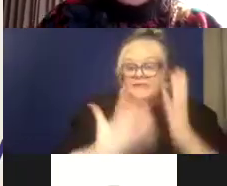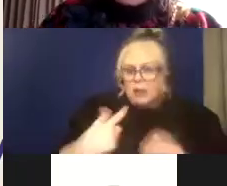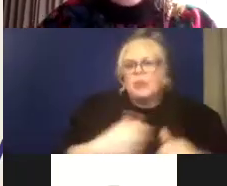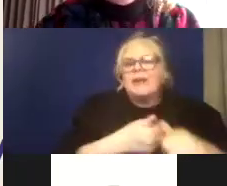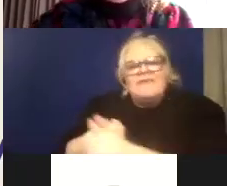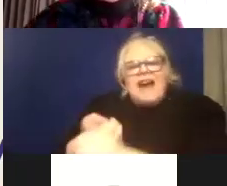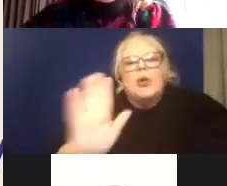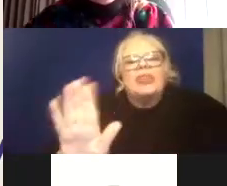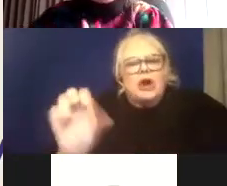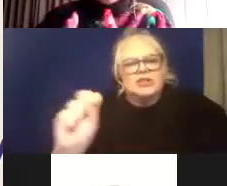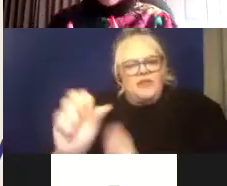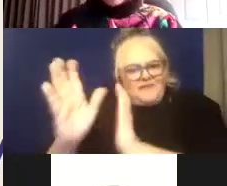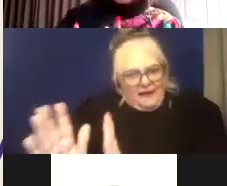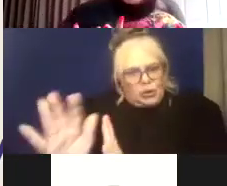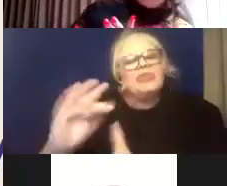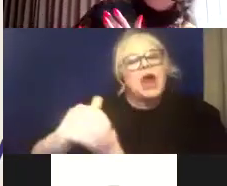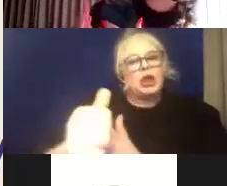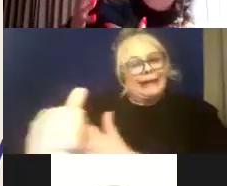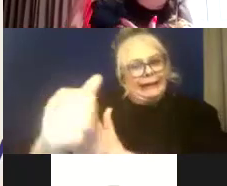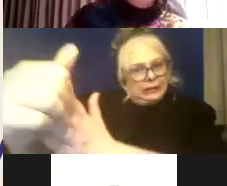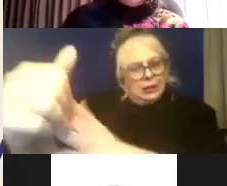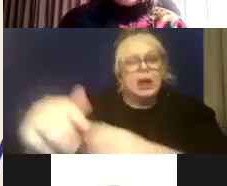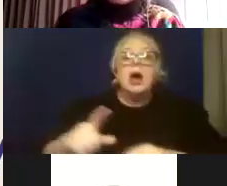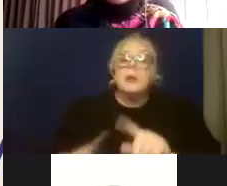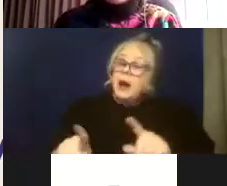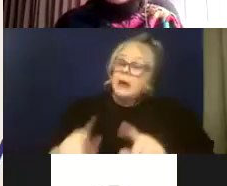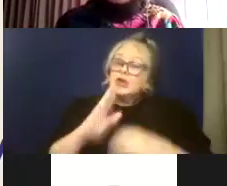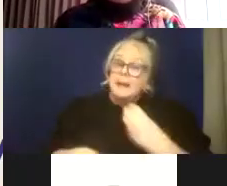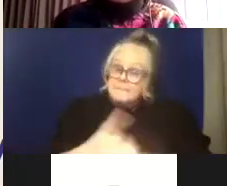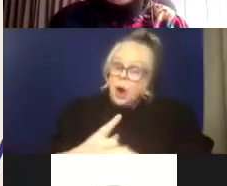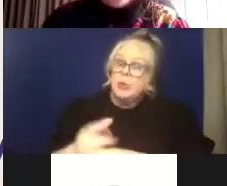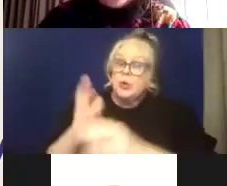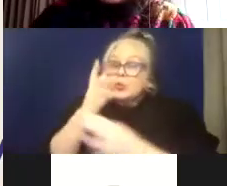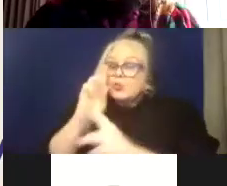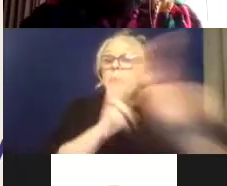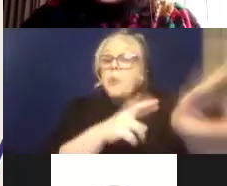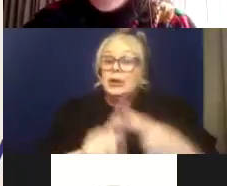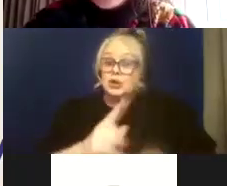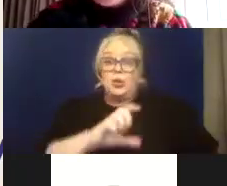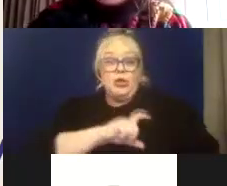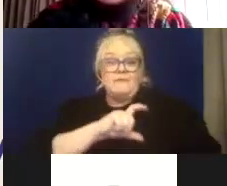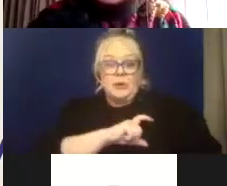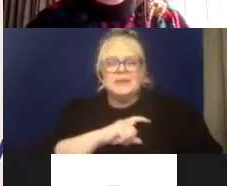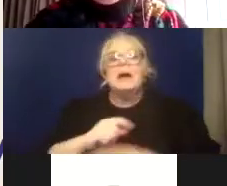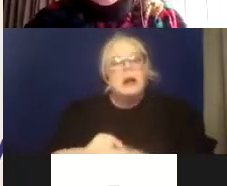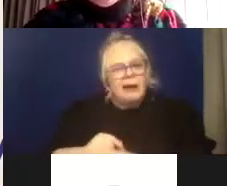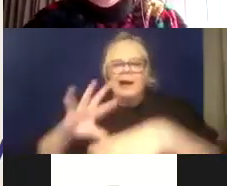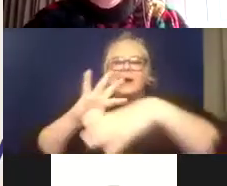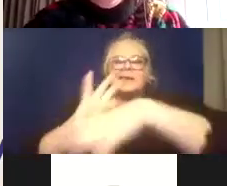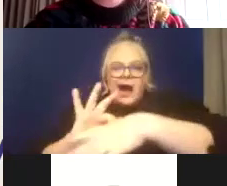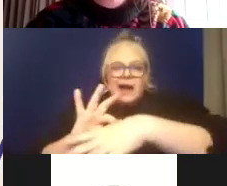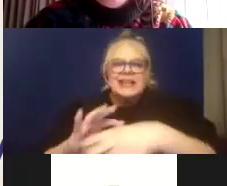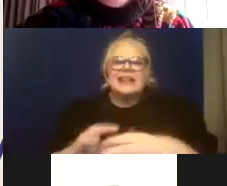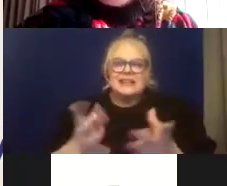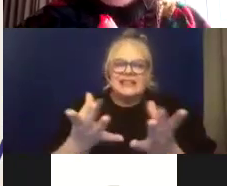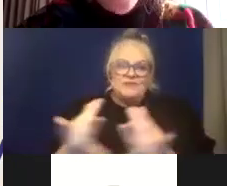initially very focused on reporting to law enforcement, content removal processes can be difficult, re-traumatizing, and often let survivors